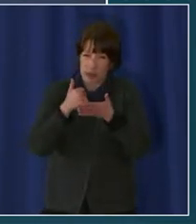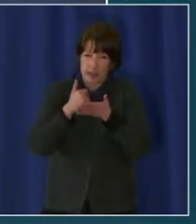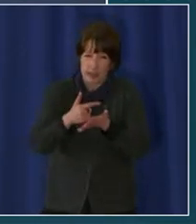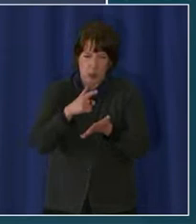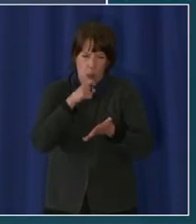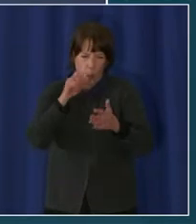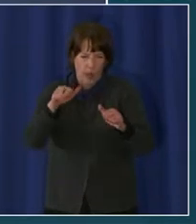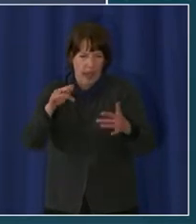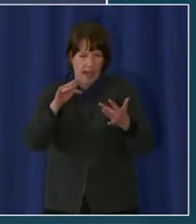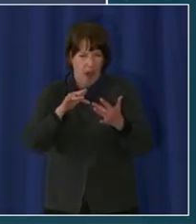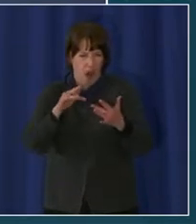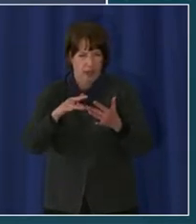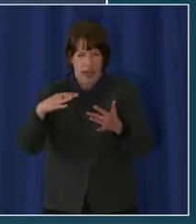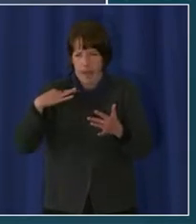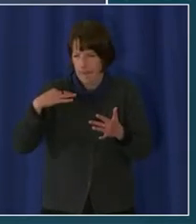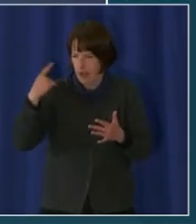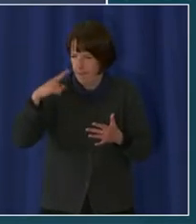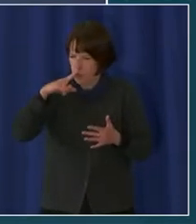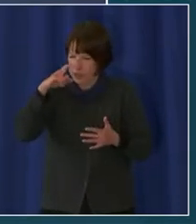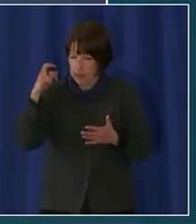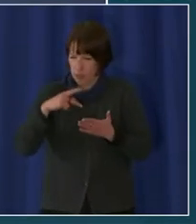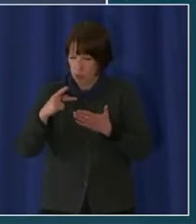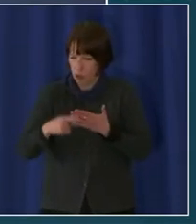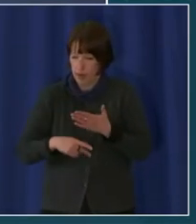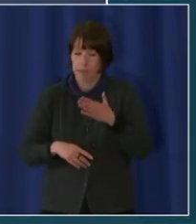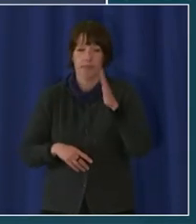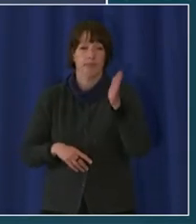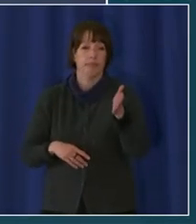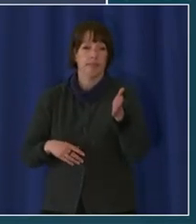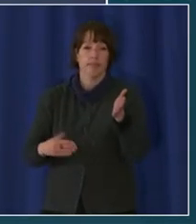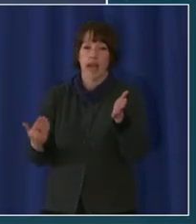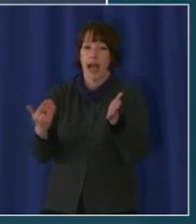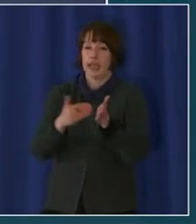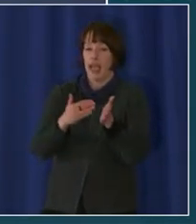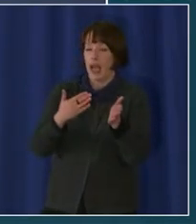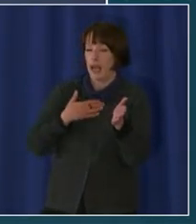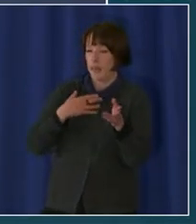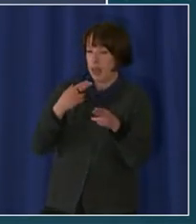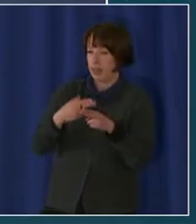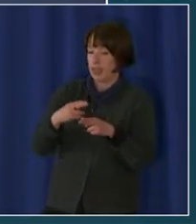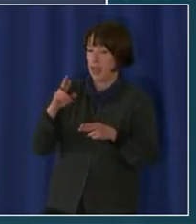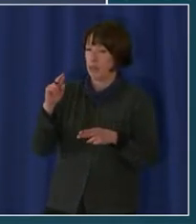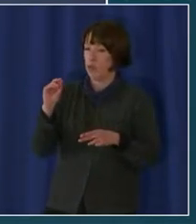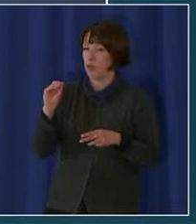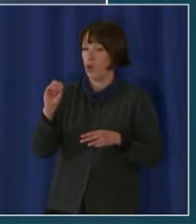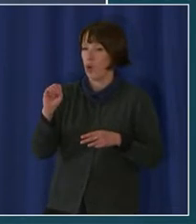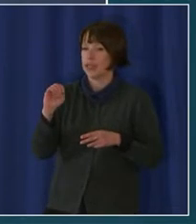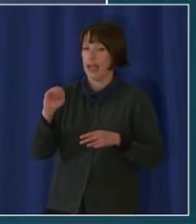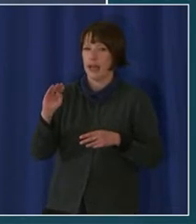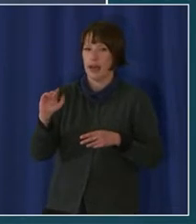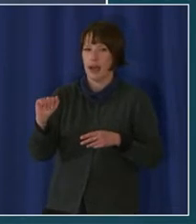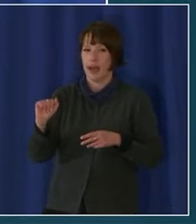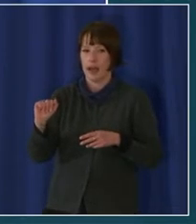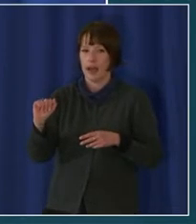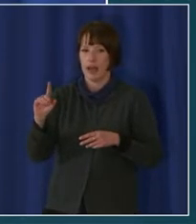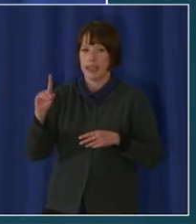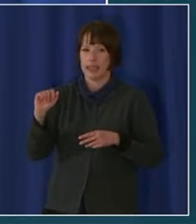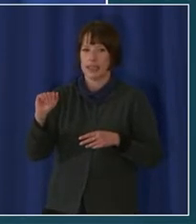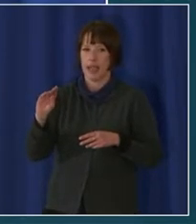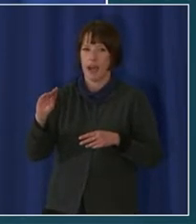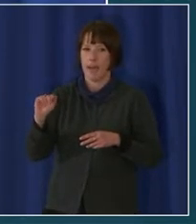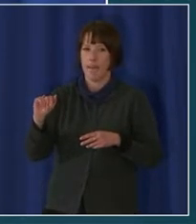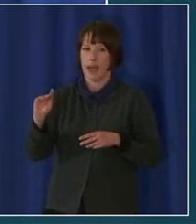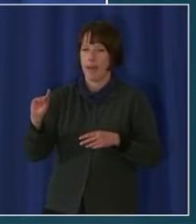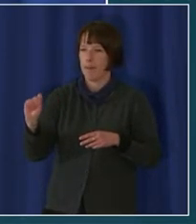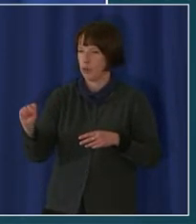in applying for the summer programming? It's a great question. So again, my name is Rosanna DeMamos. I'm the only Rosanna DeMamos